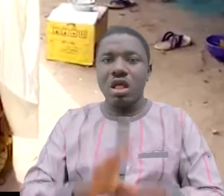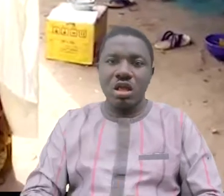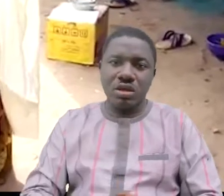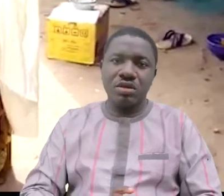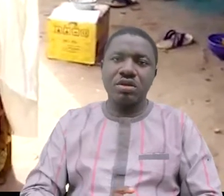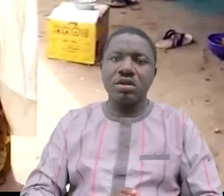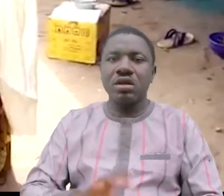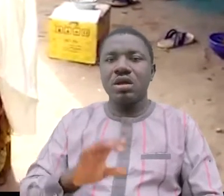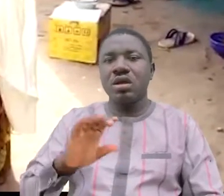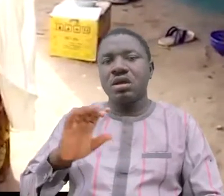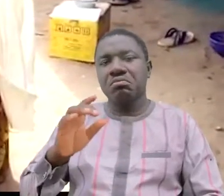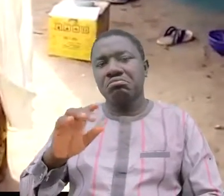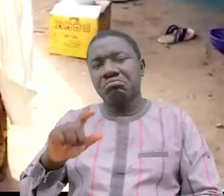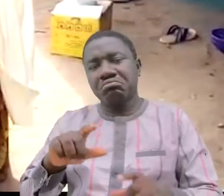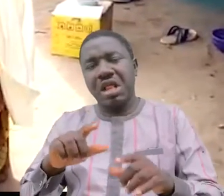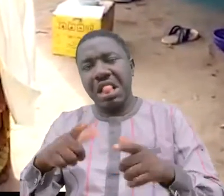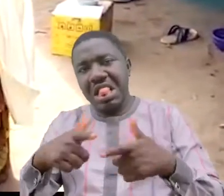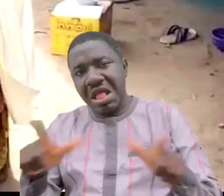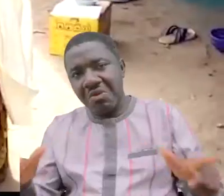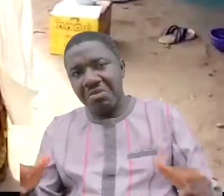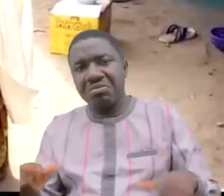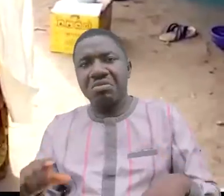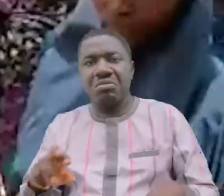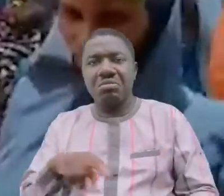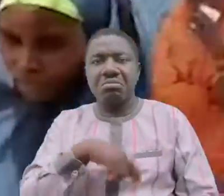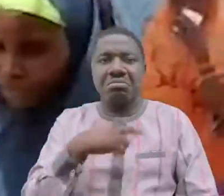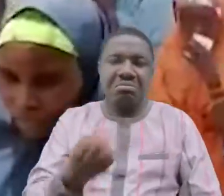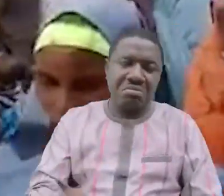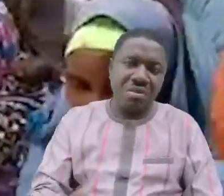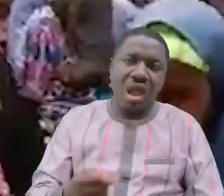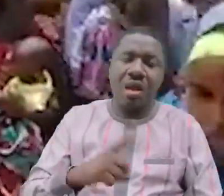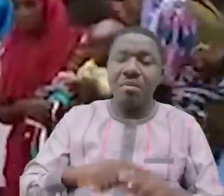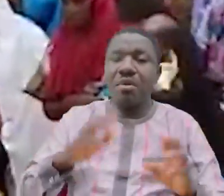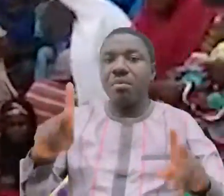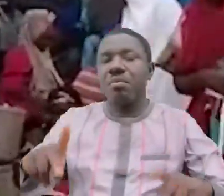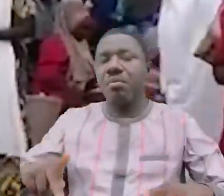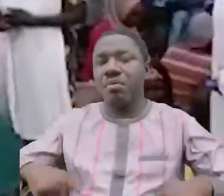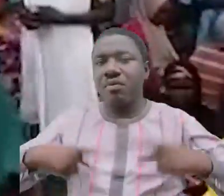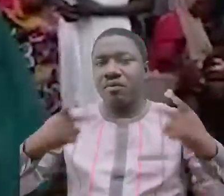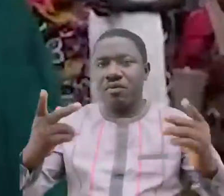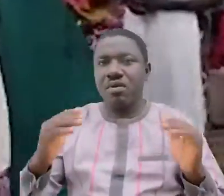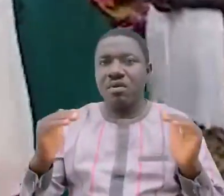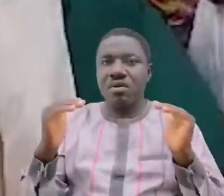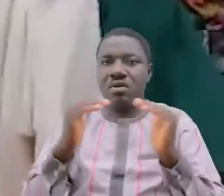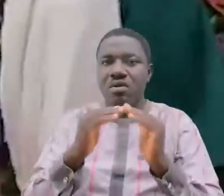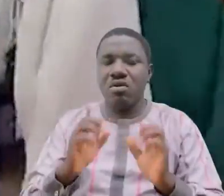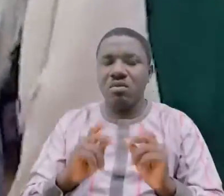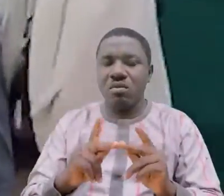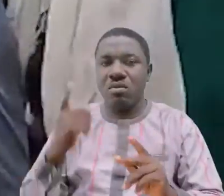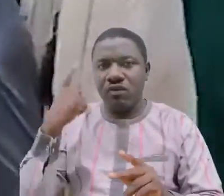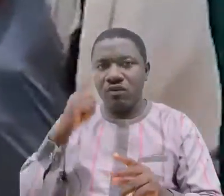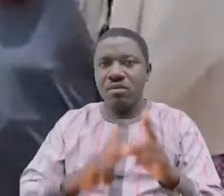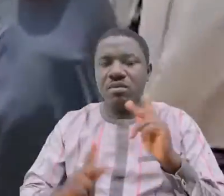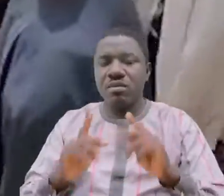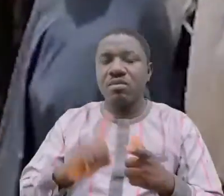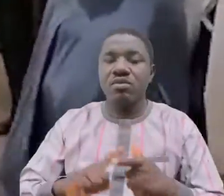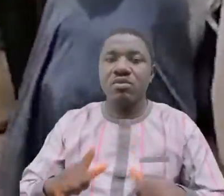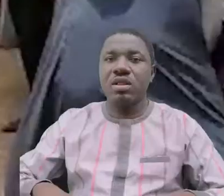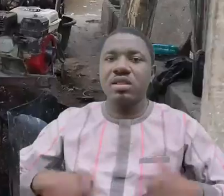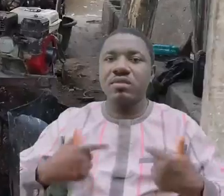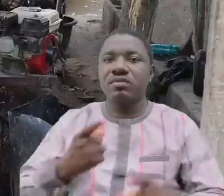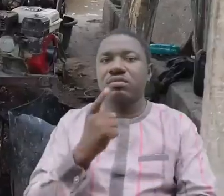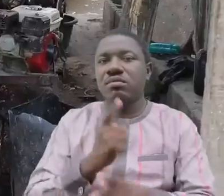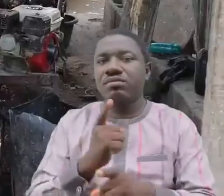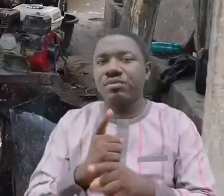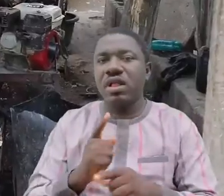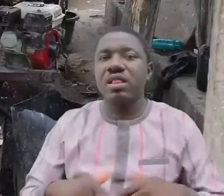behind, regardless of culture, ethnic, religious or partisan affiliations, but provides equal opportunity